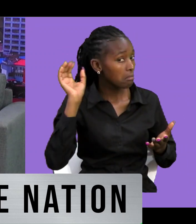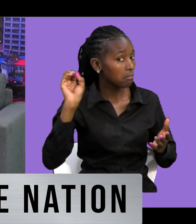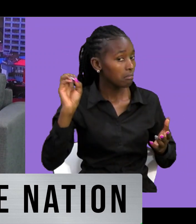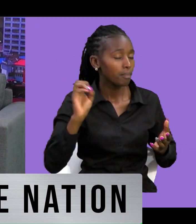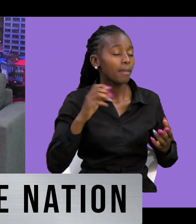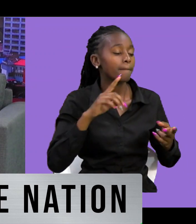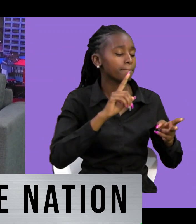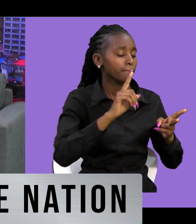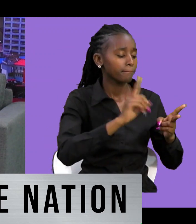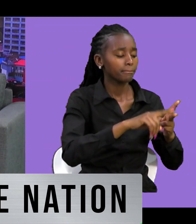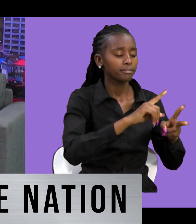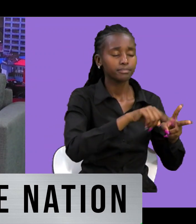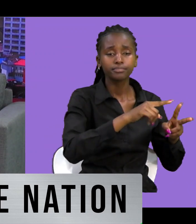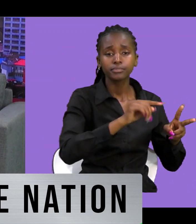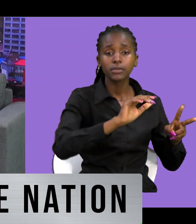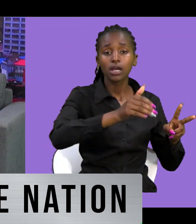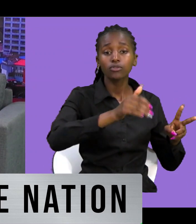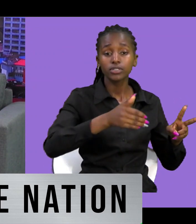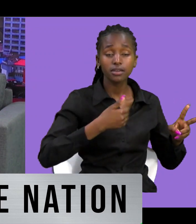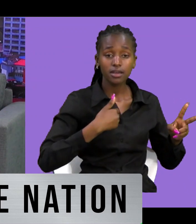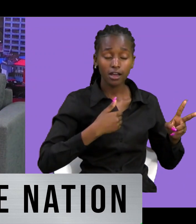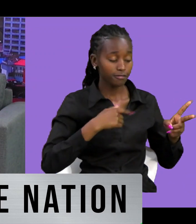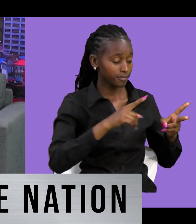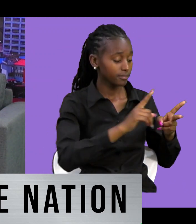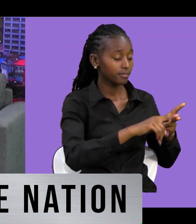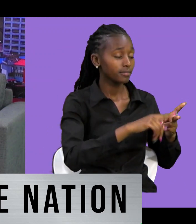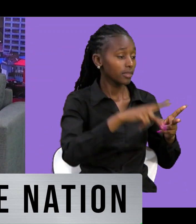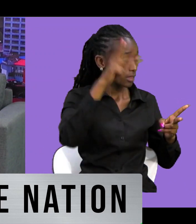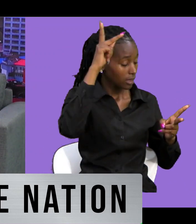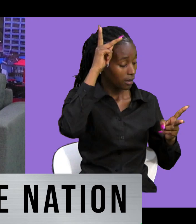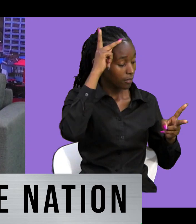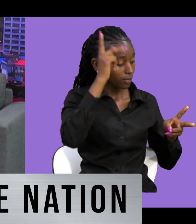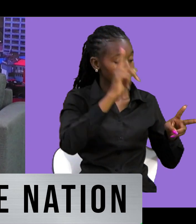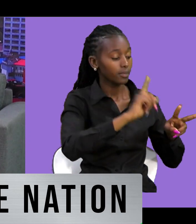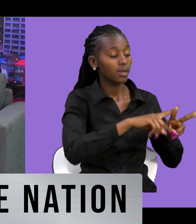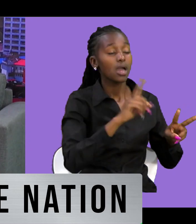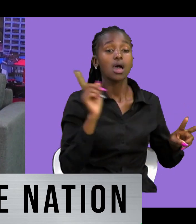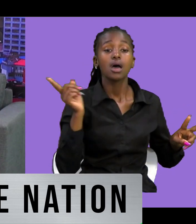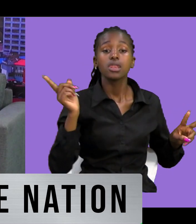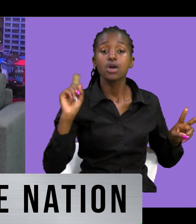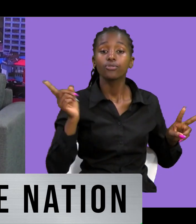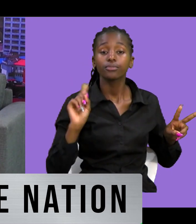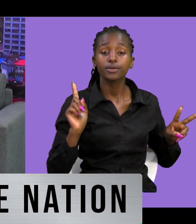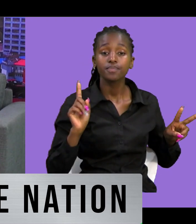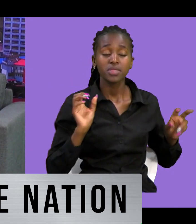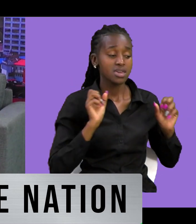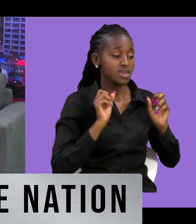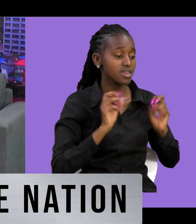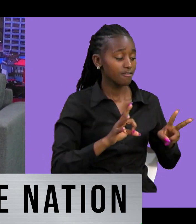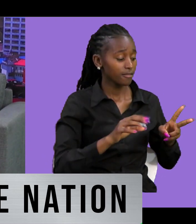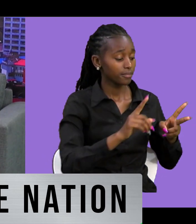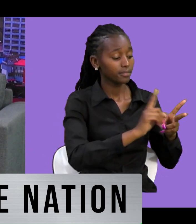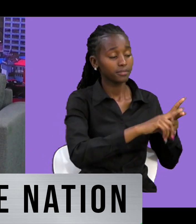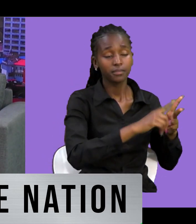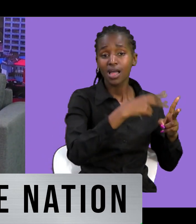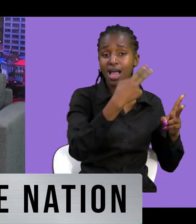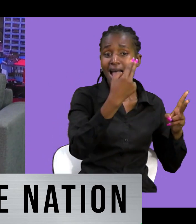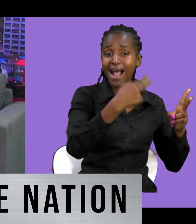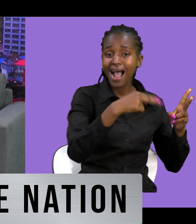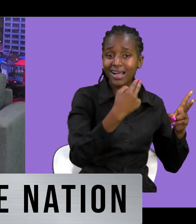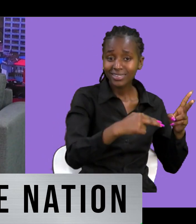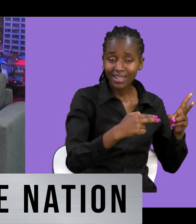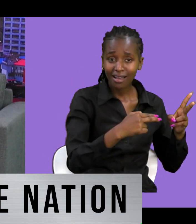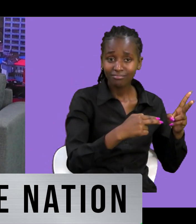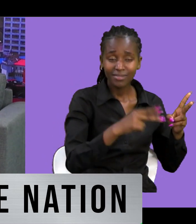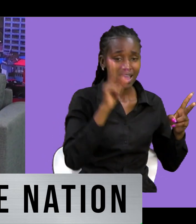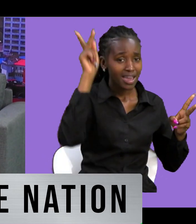Nairobi. Yeah. Very, very key counties in this country. If the hustlers in Kiambu are crying and the hustlers